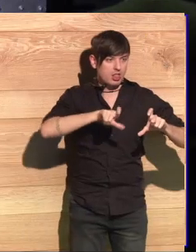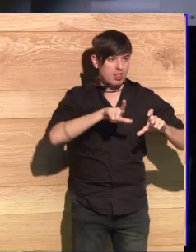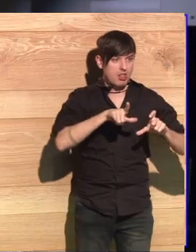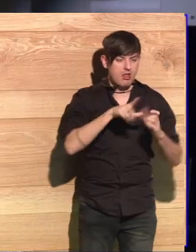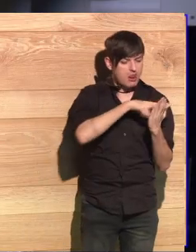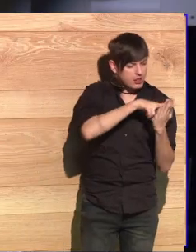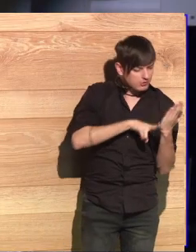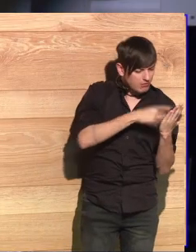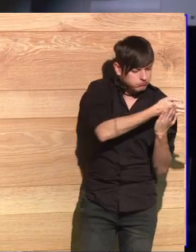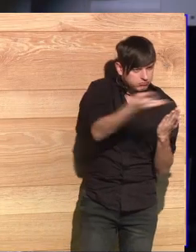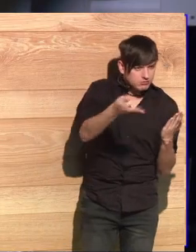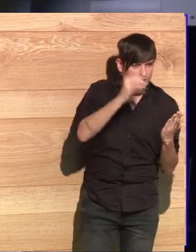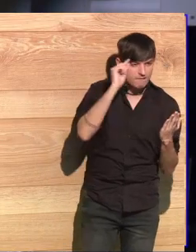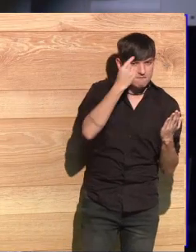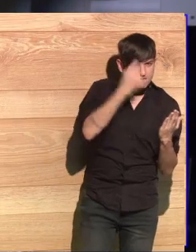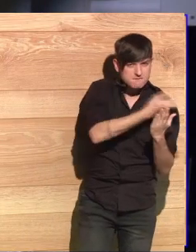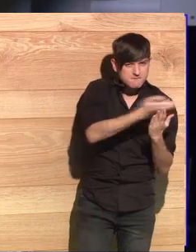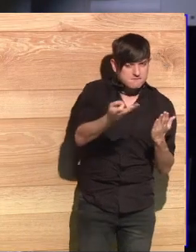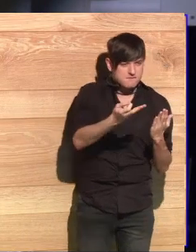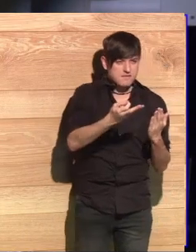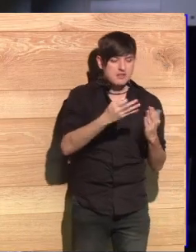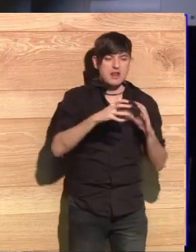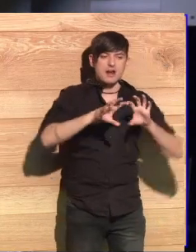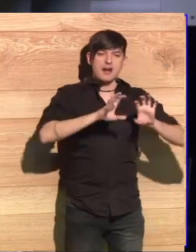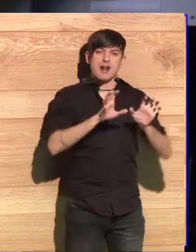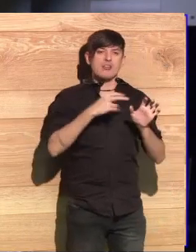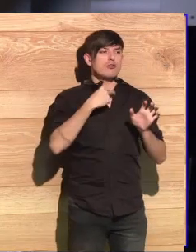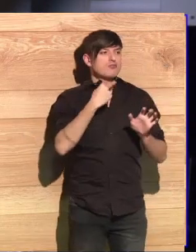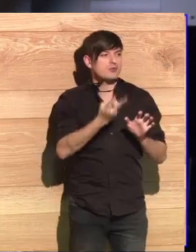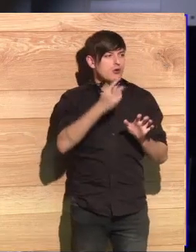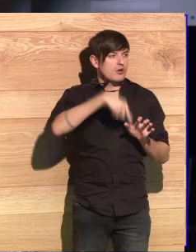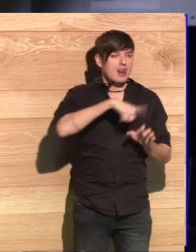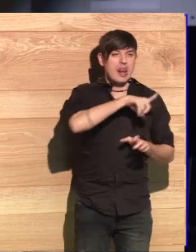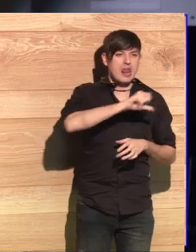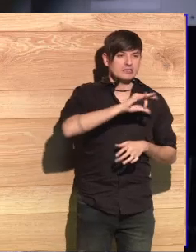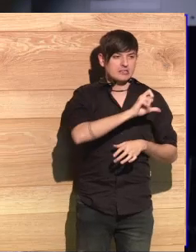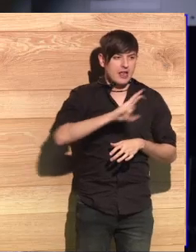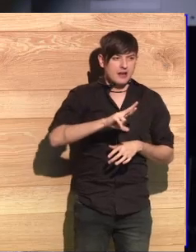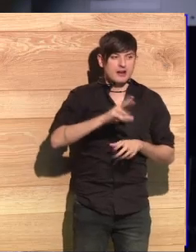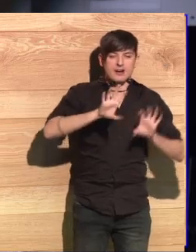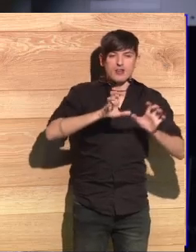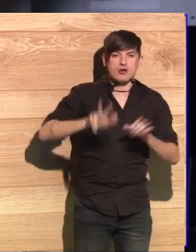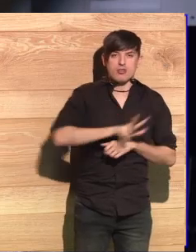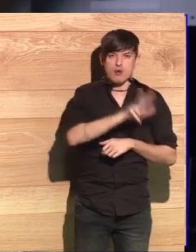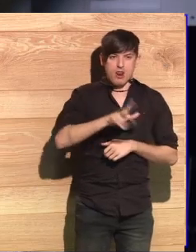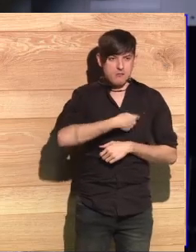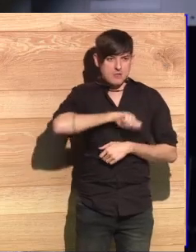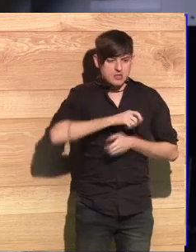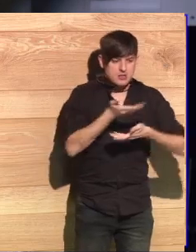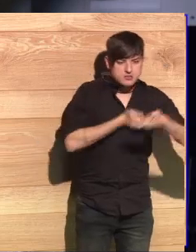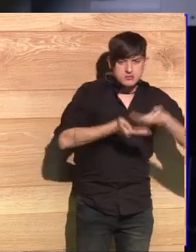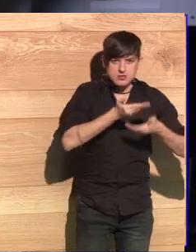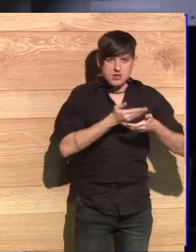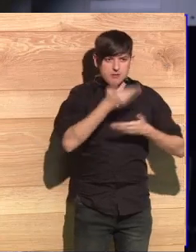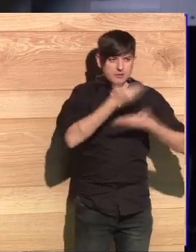we very much admire. She's a great reader. She's a well-known voice on radio,